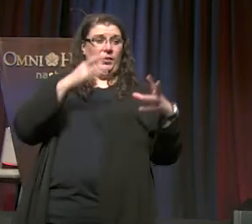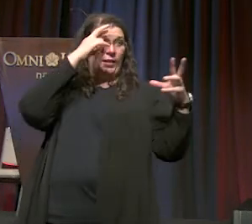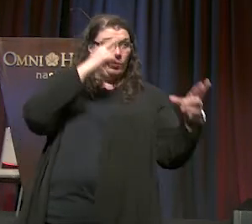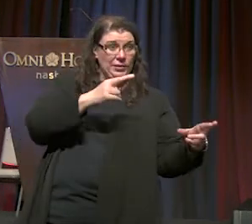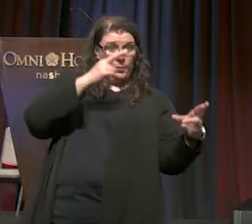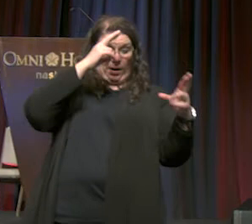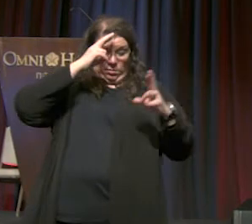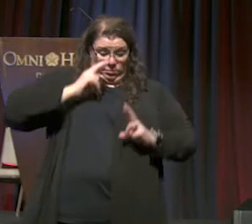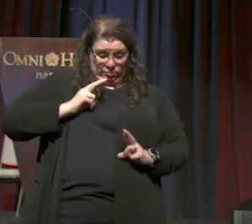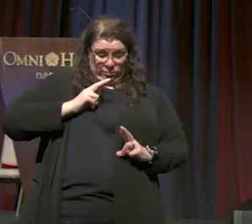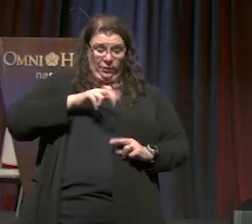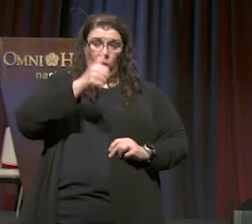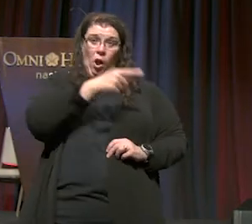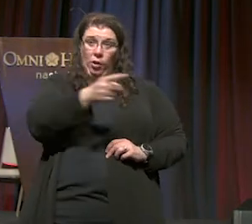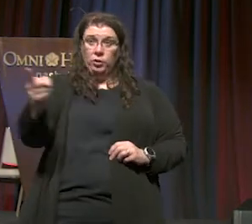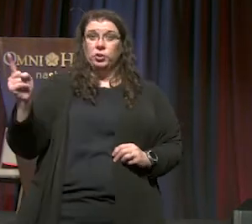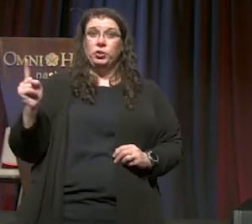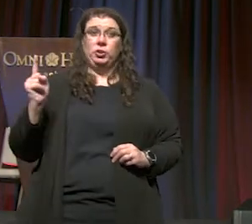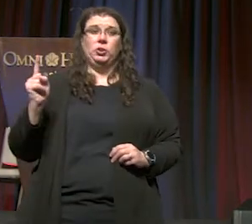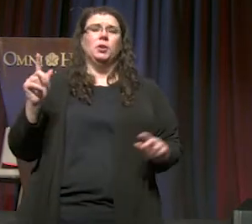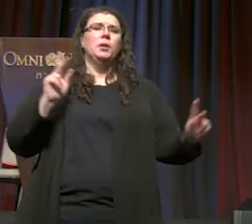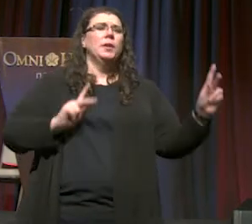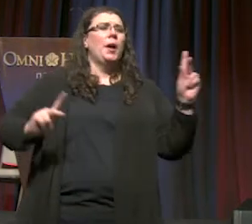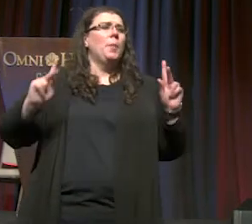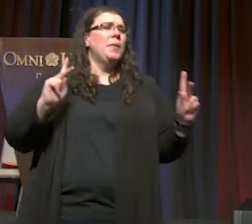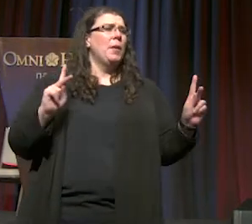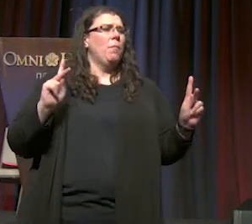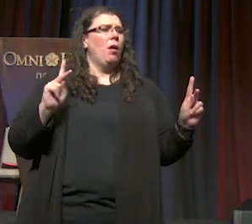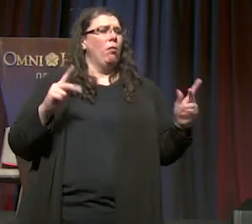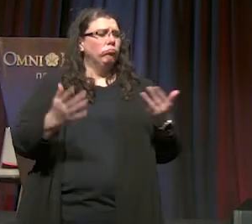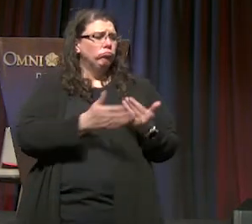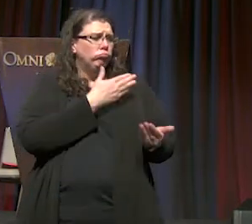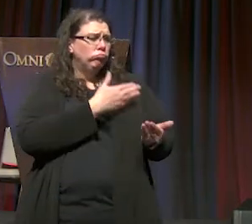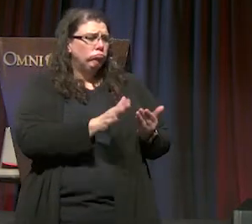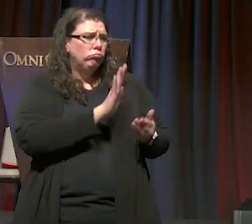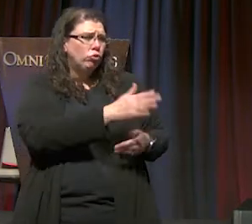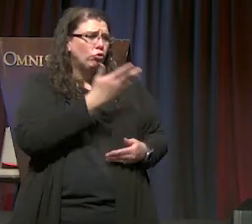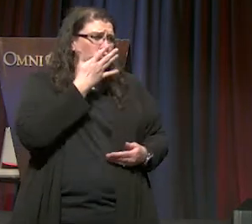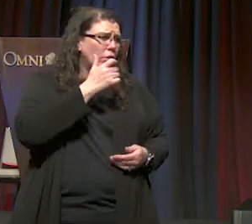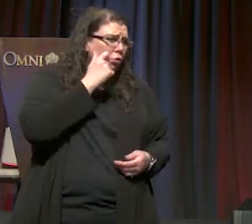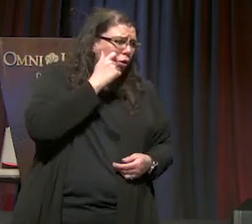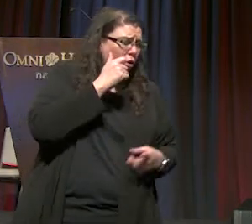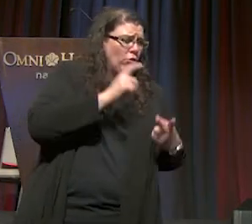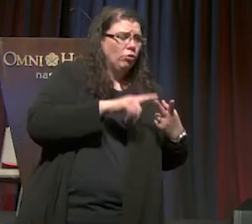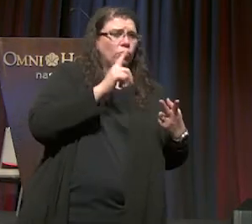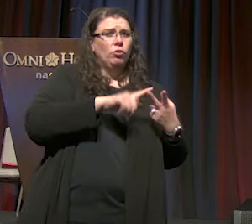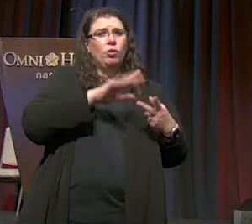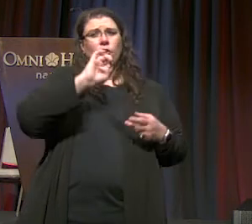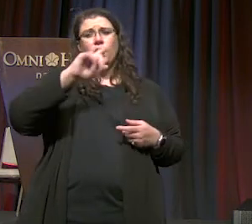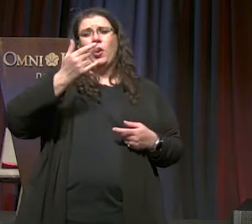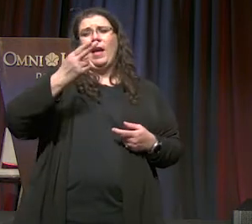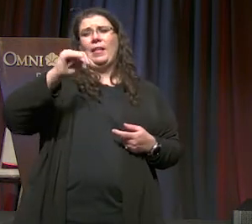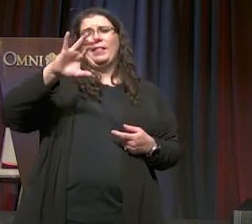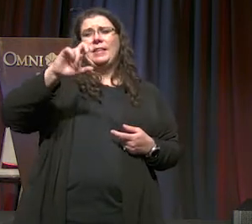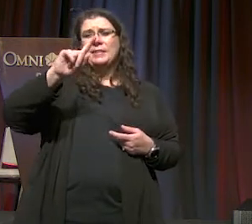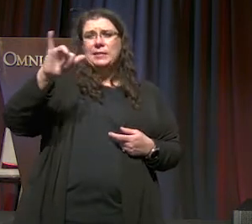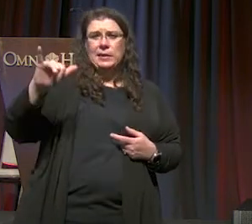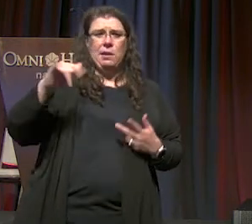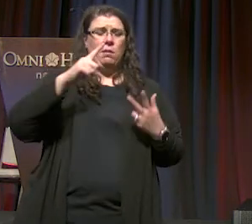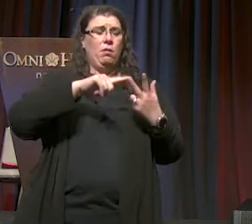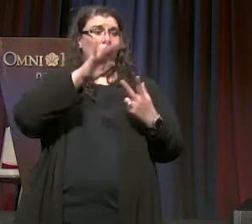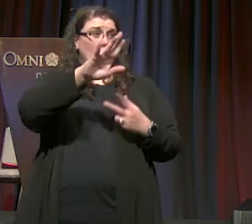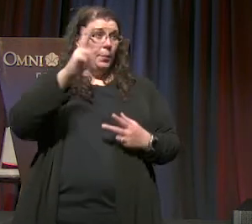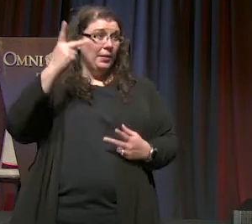honors all people regardless of their race and ethnicity, political